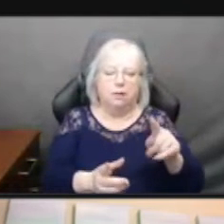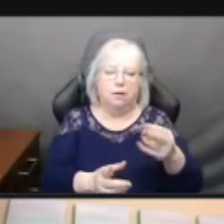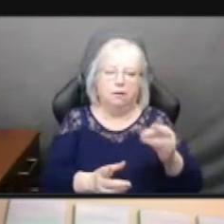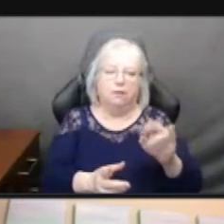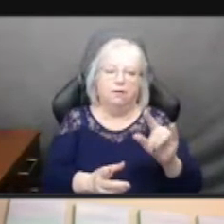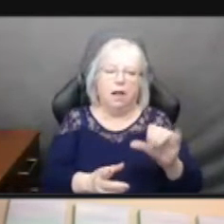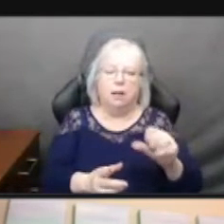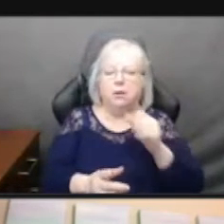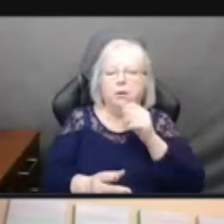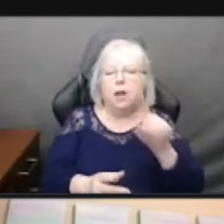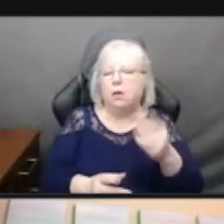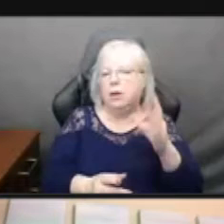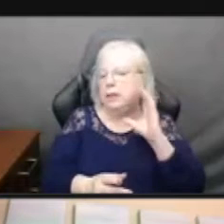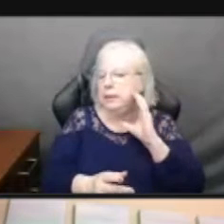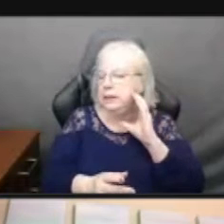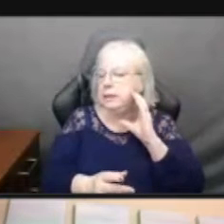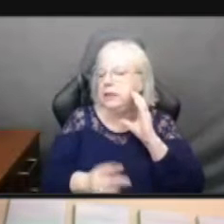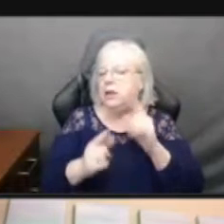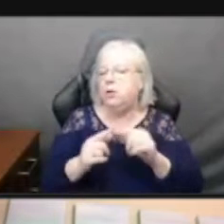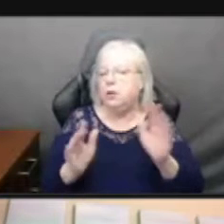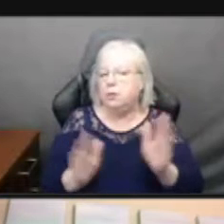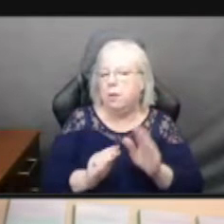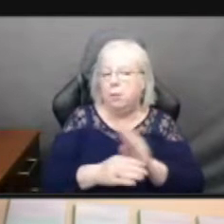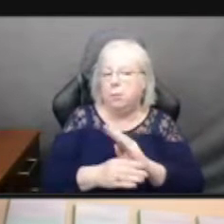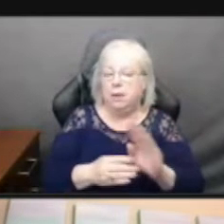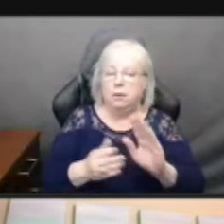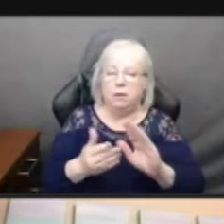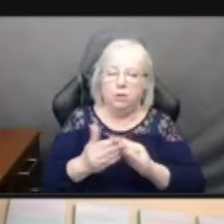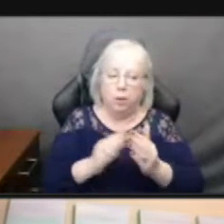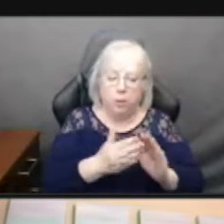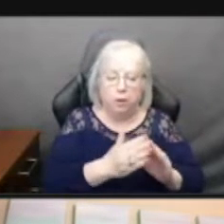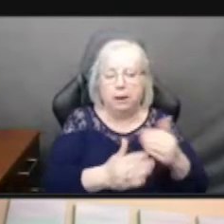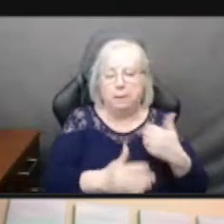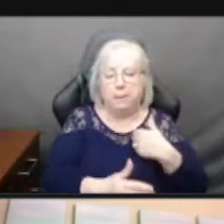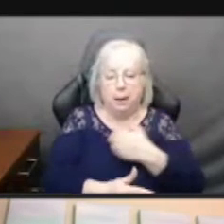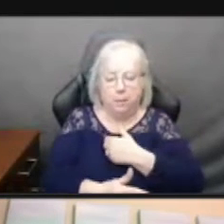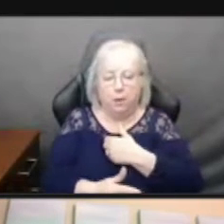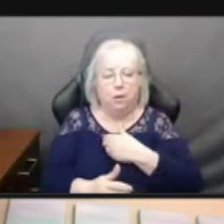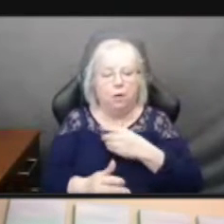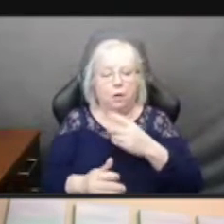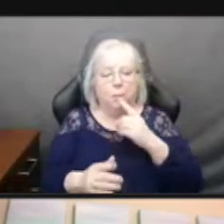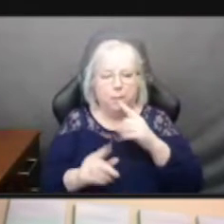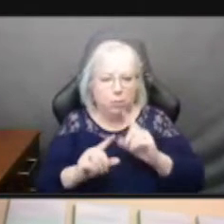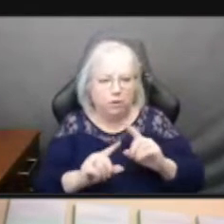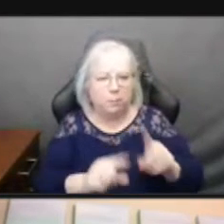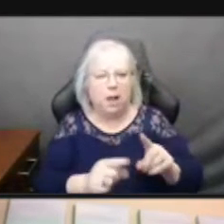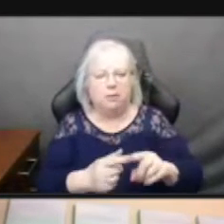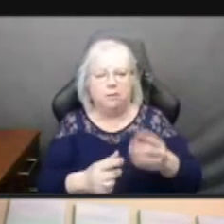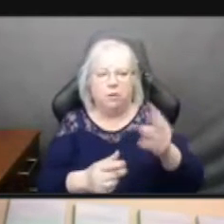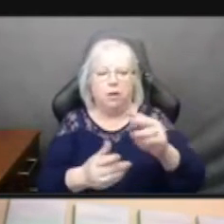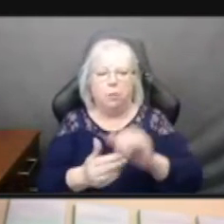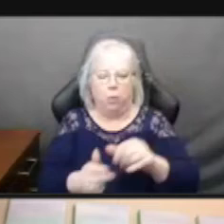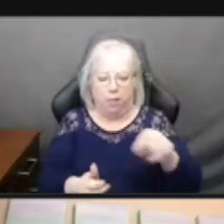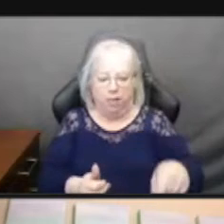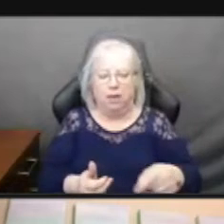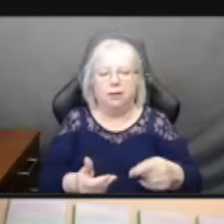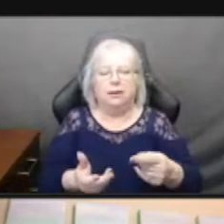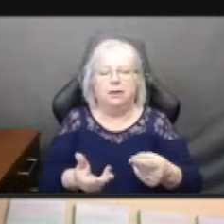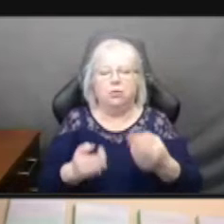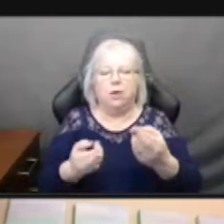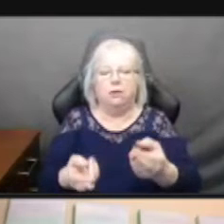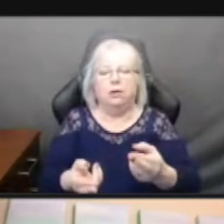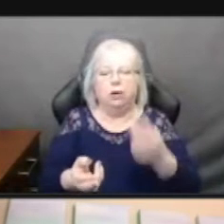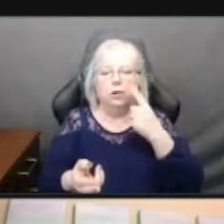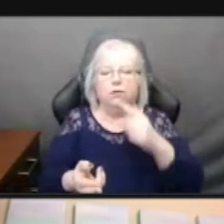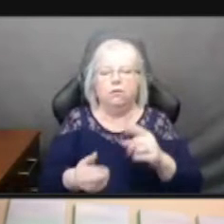to the community of small business community members, but being responsible with them with this small business council as a resolution